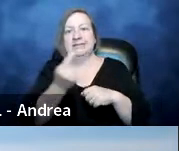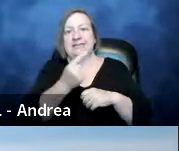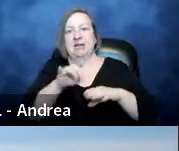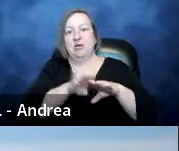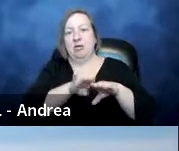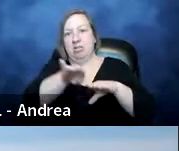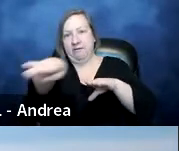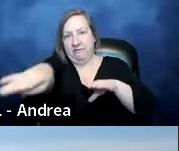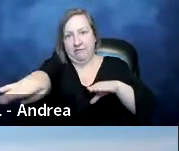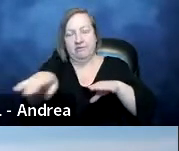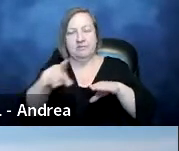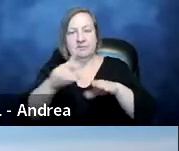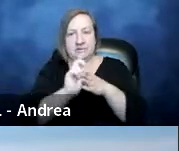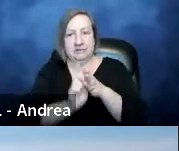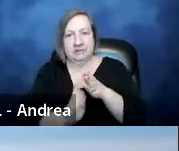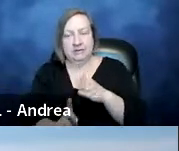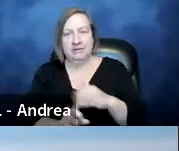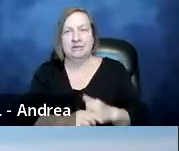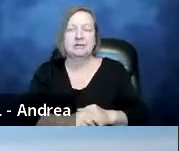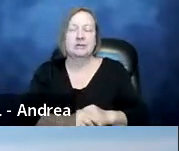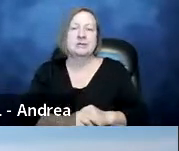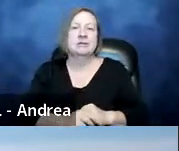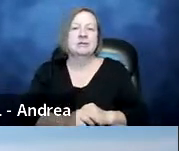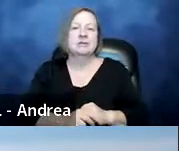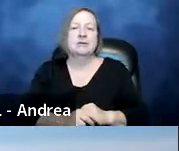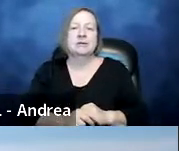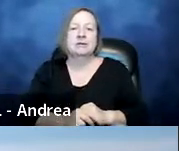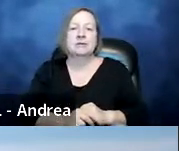And once again, this is